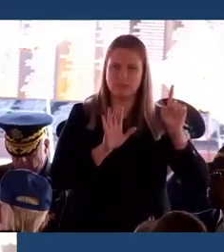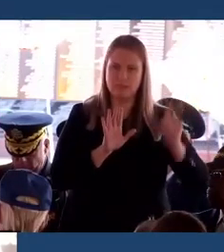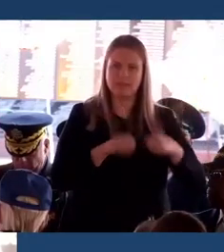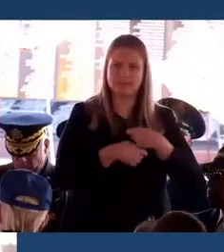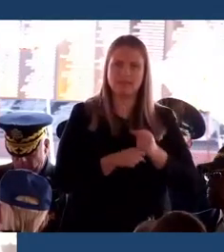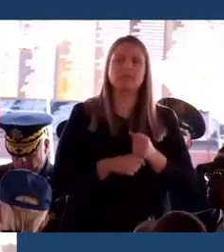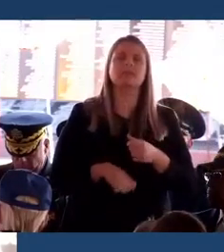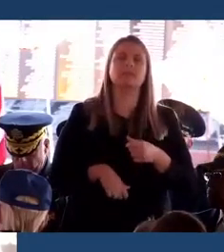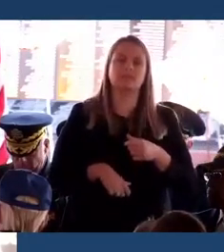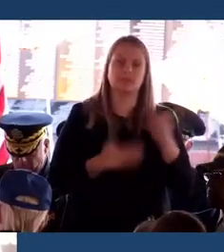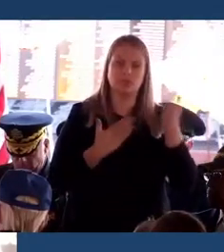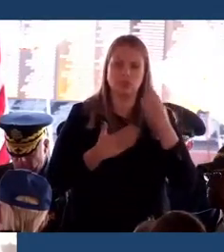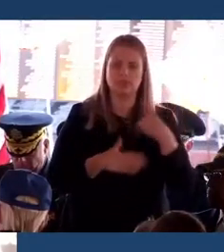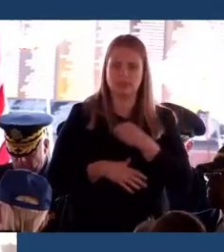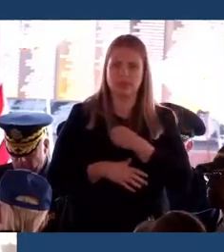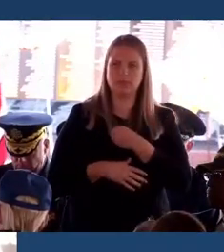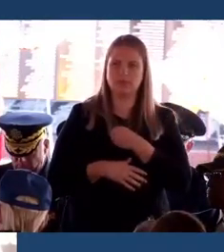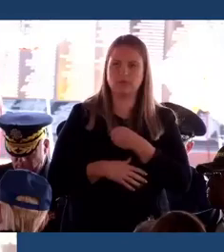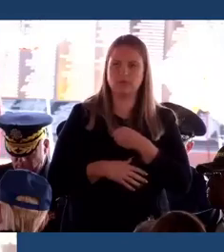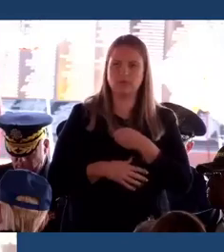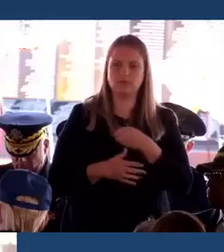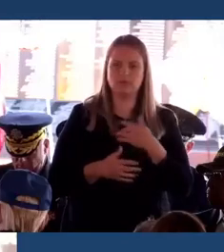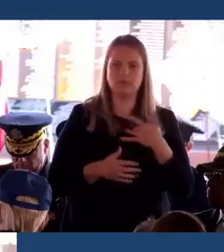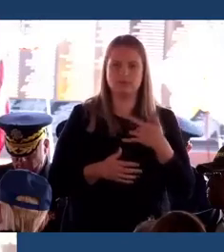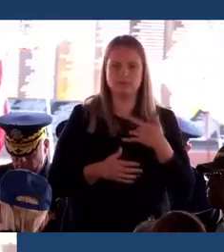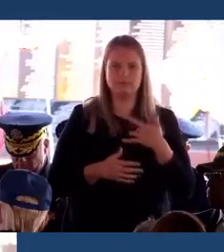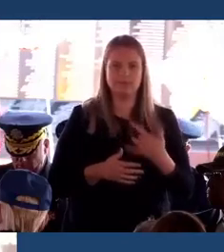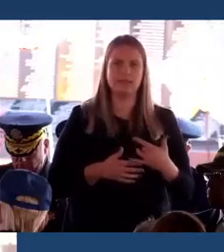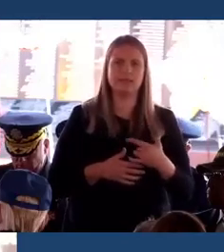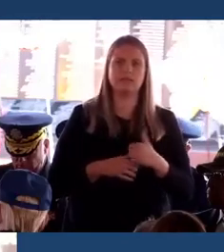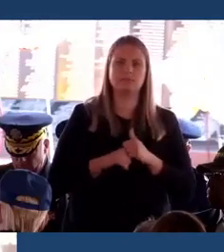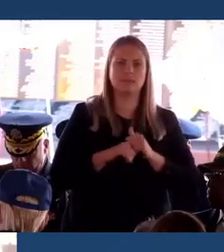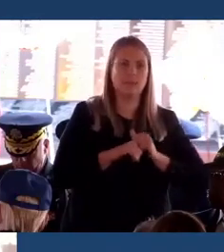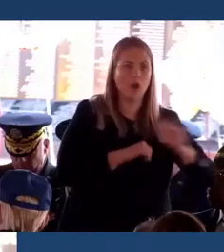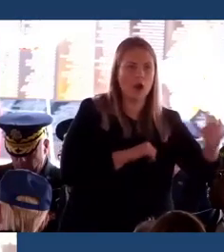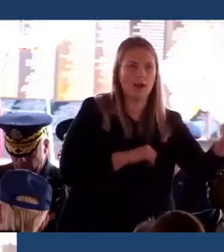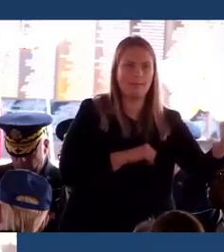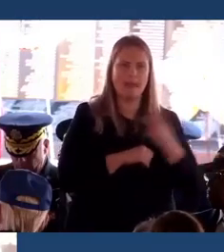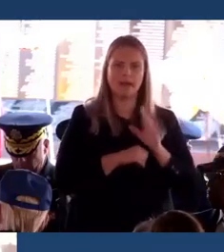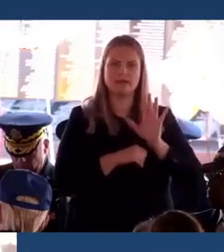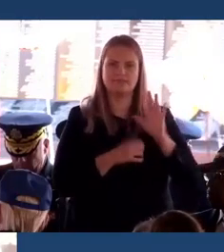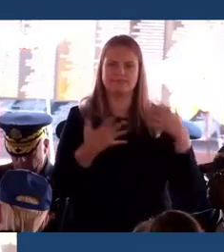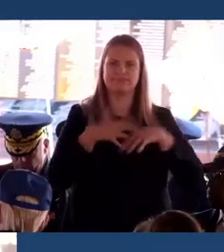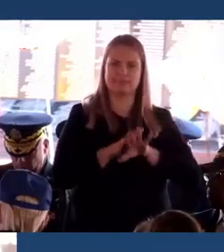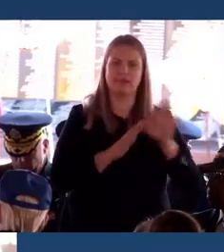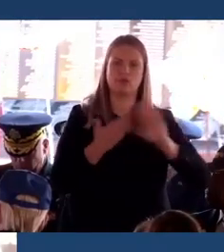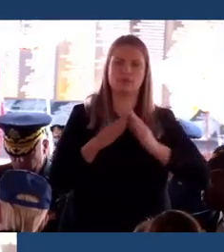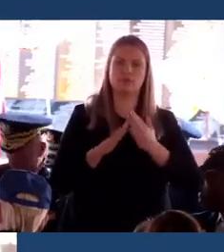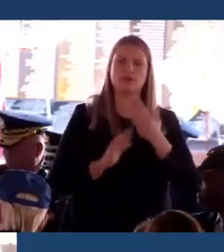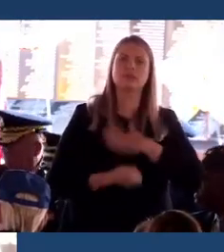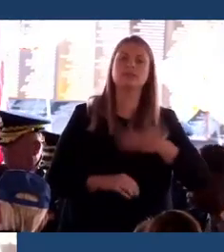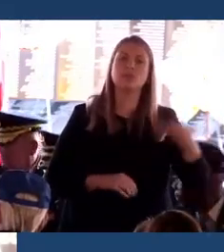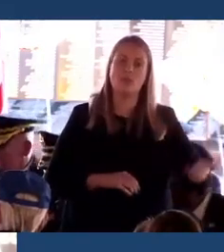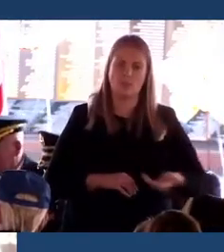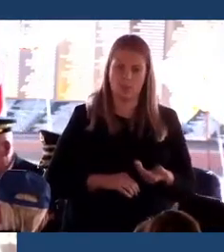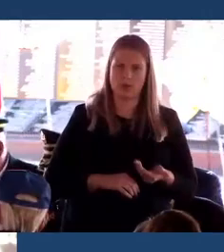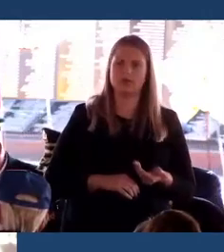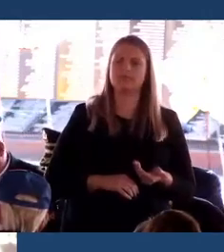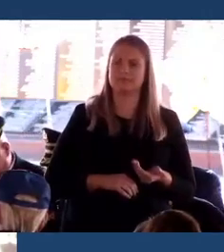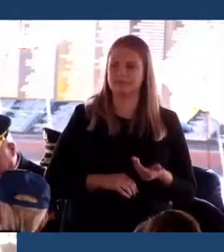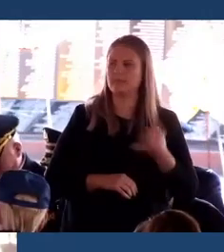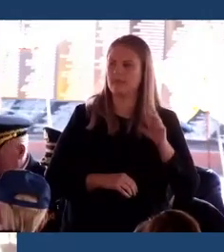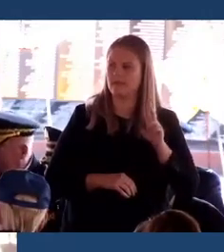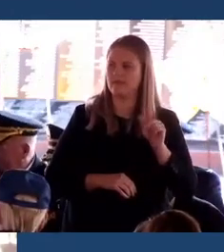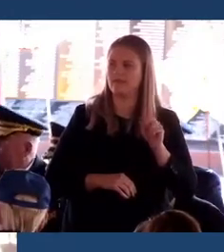as service members frequently depart and reintegrate to their communities. Please welcome Senior Master Sergeant retired